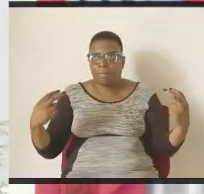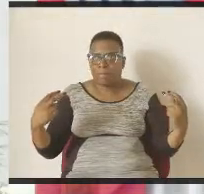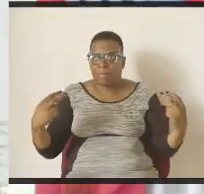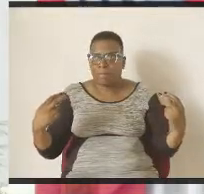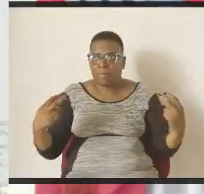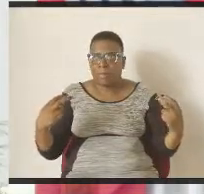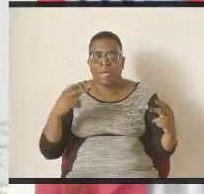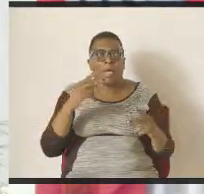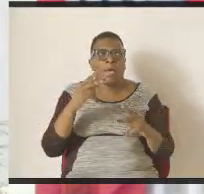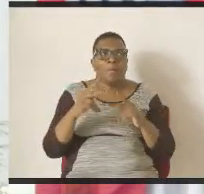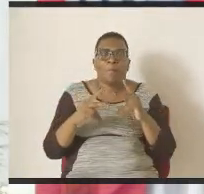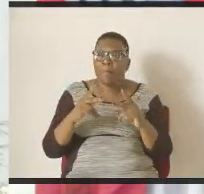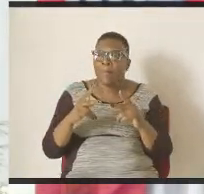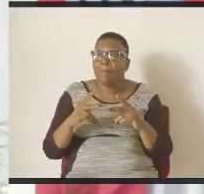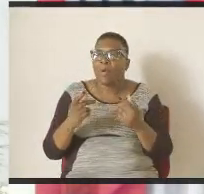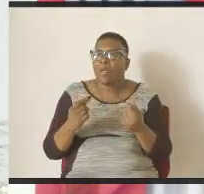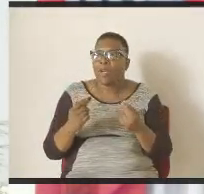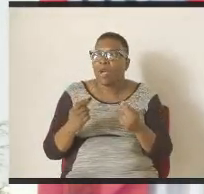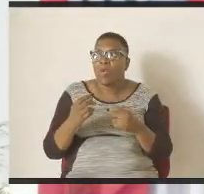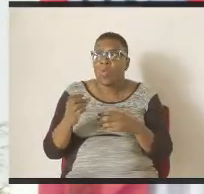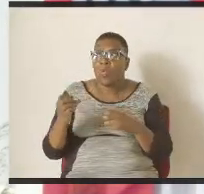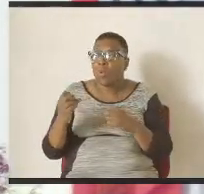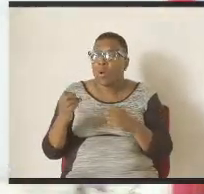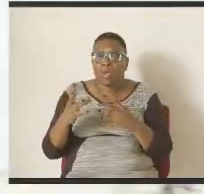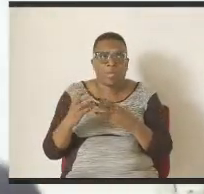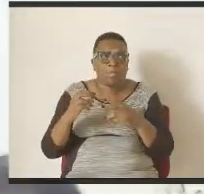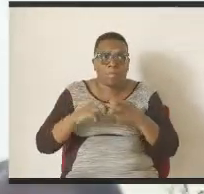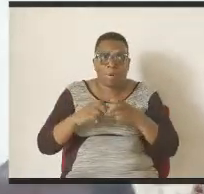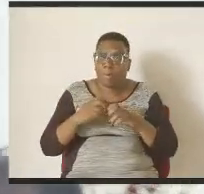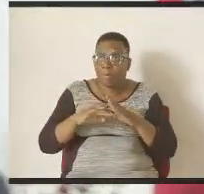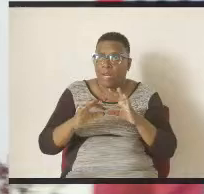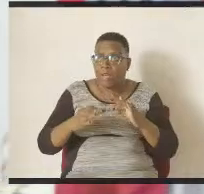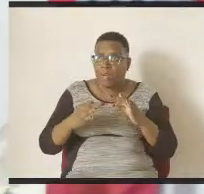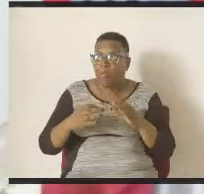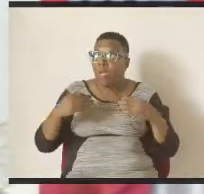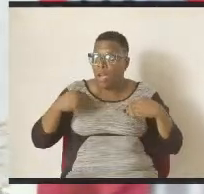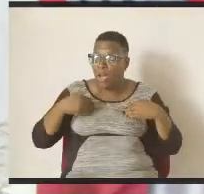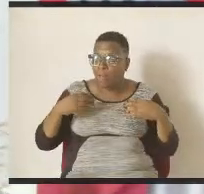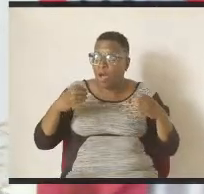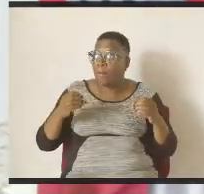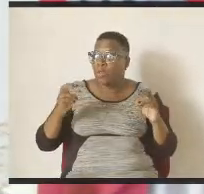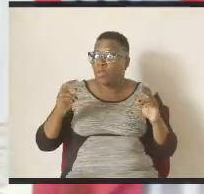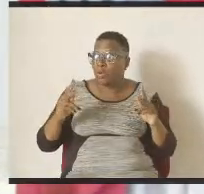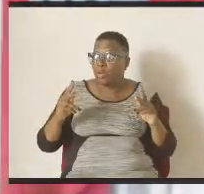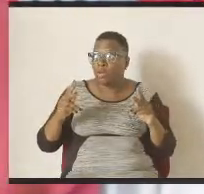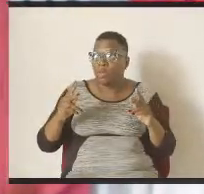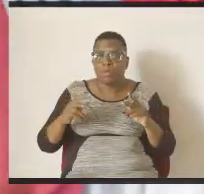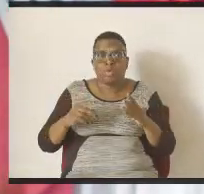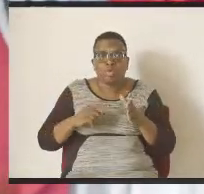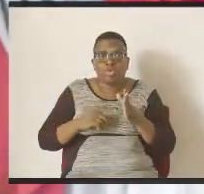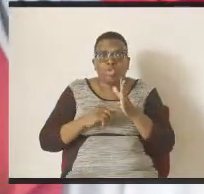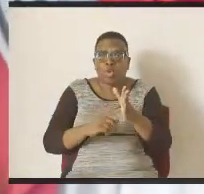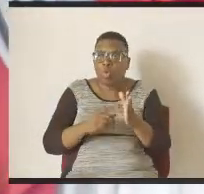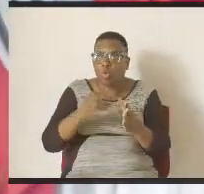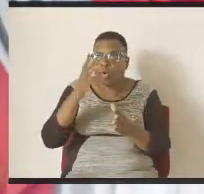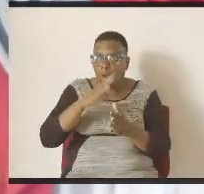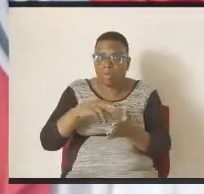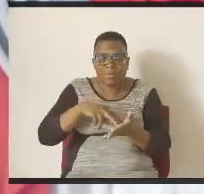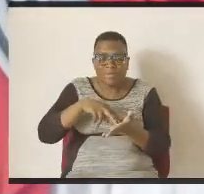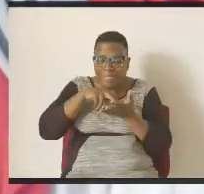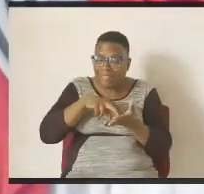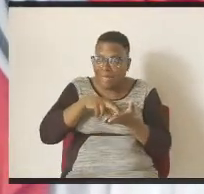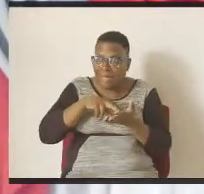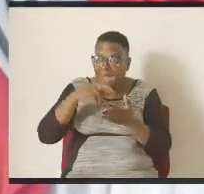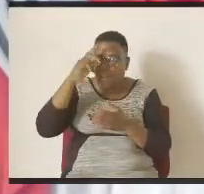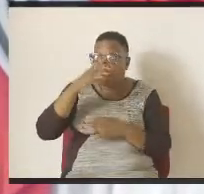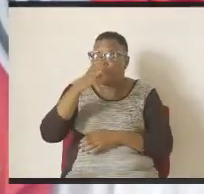We have an opportunity to step up, and we don't. We are not taking a stand